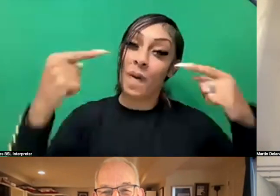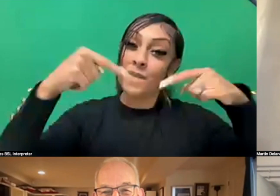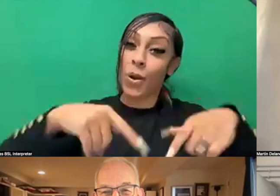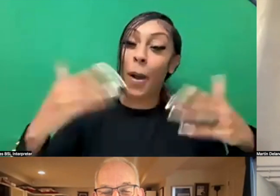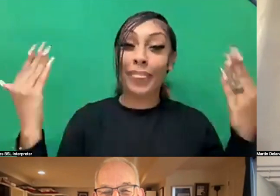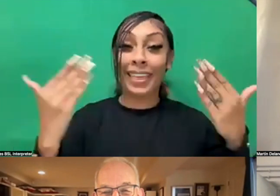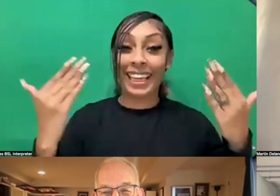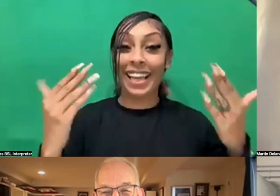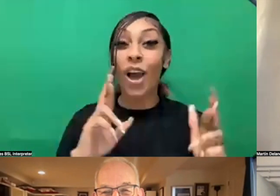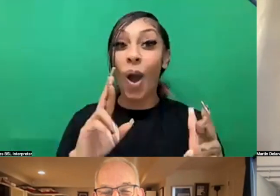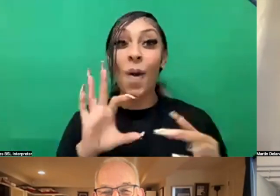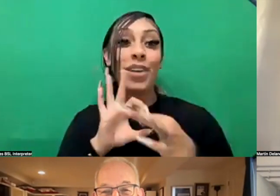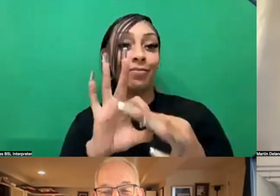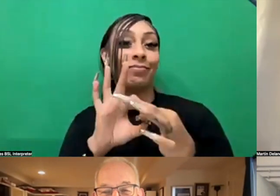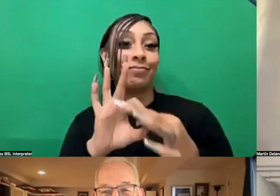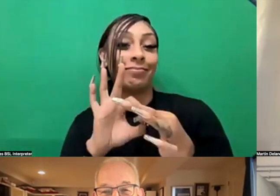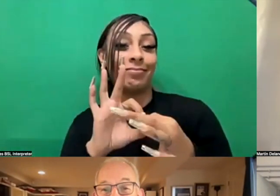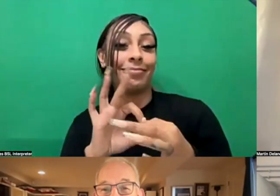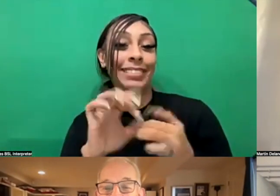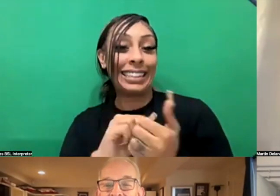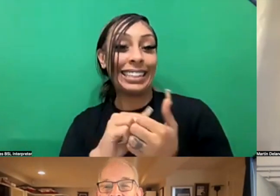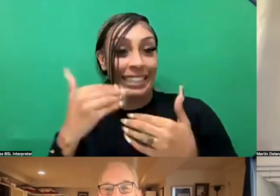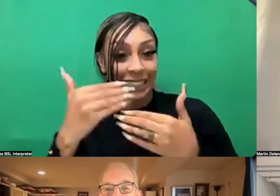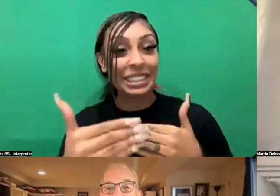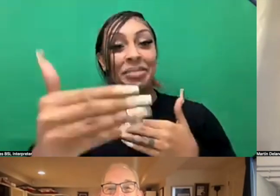can keep in touch with Drake Music as well.